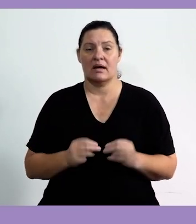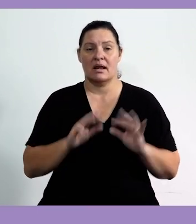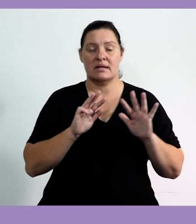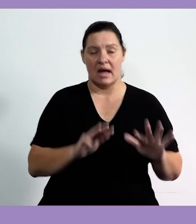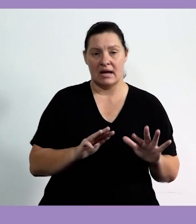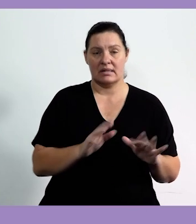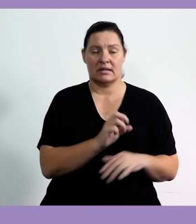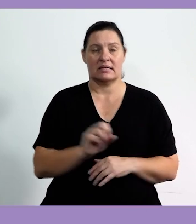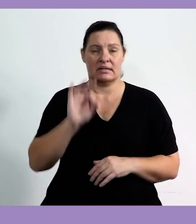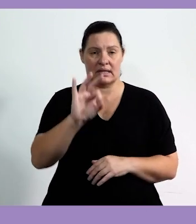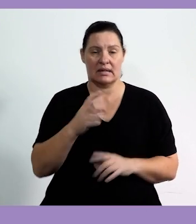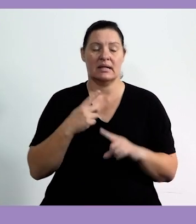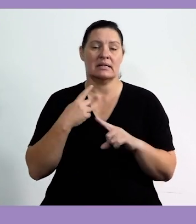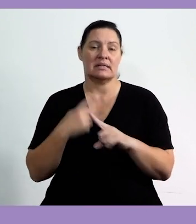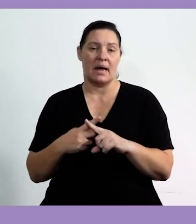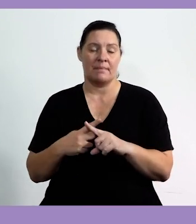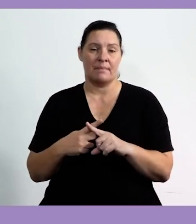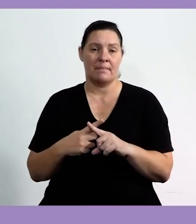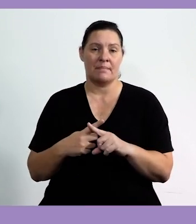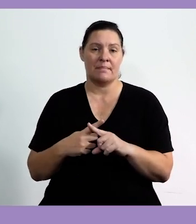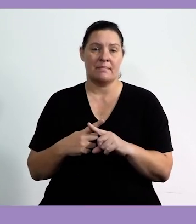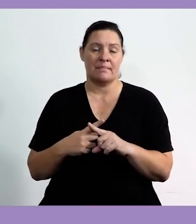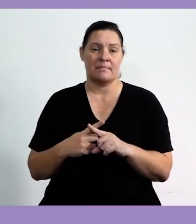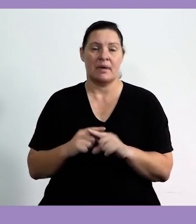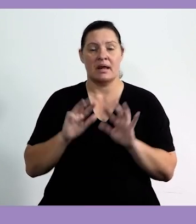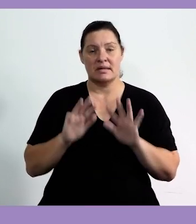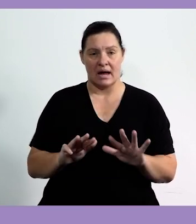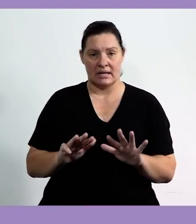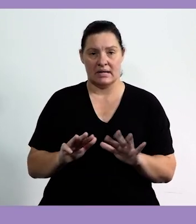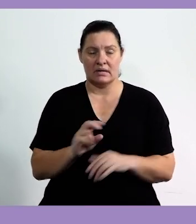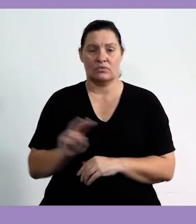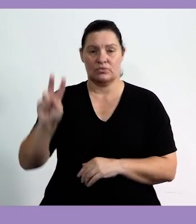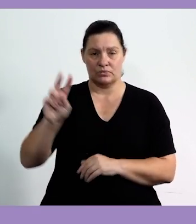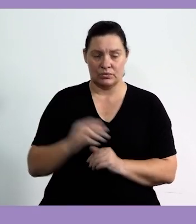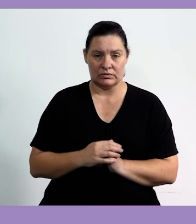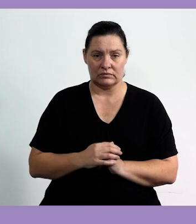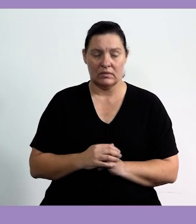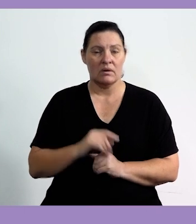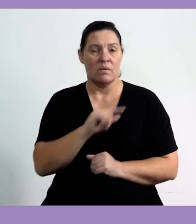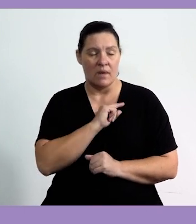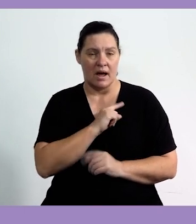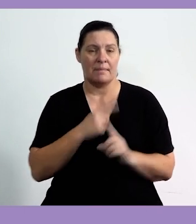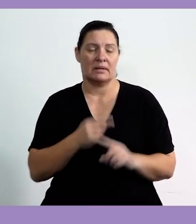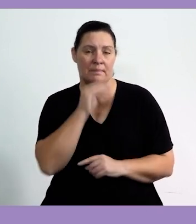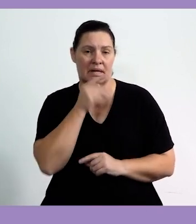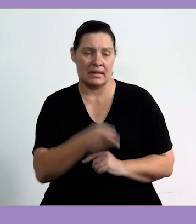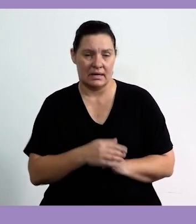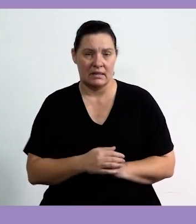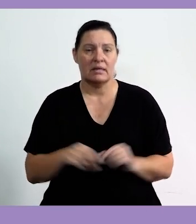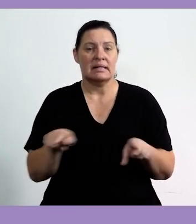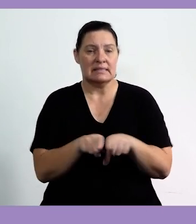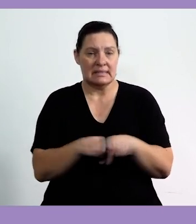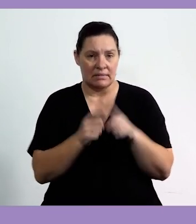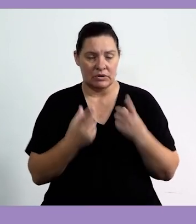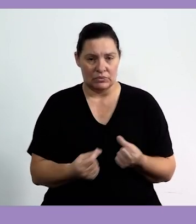9 to the exponent 3 multiplied by 9 to the exponent 2, because that means multiply. We are going to